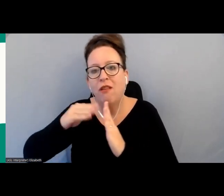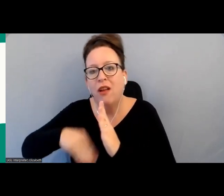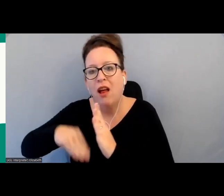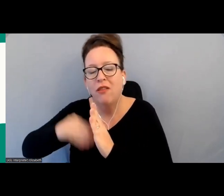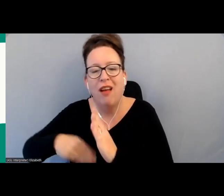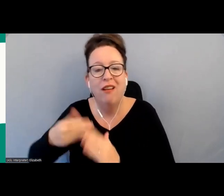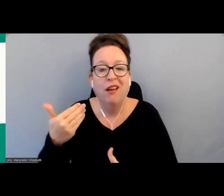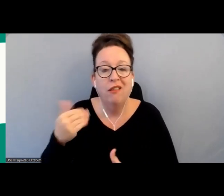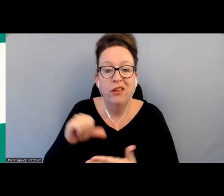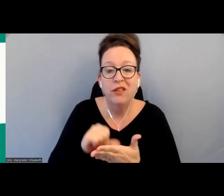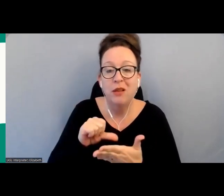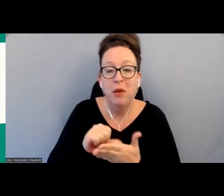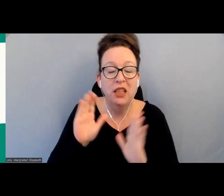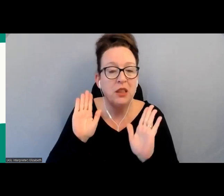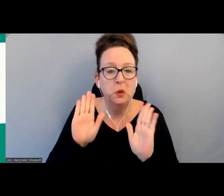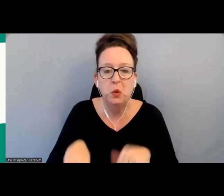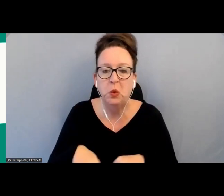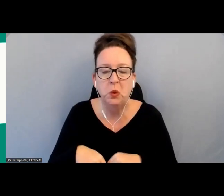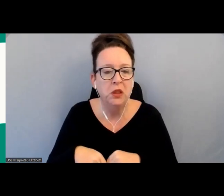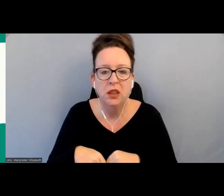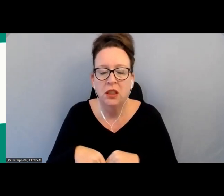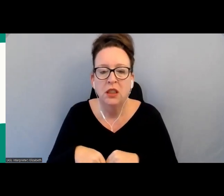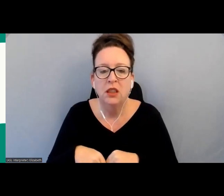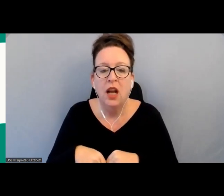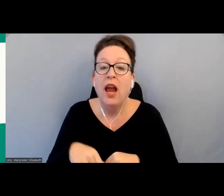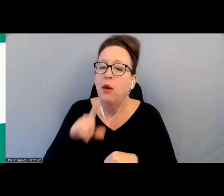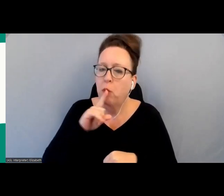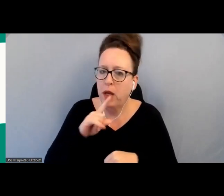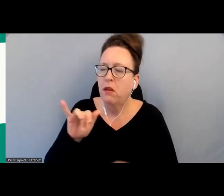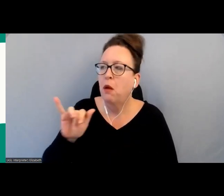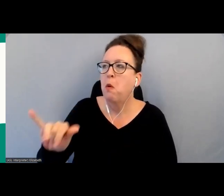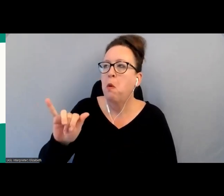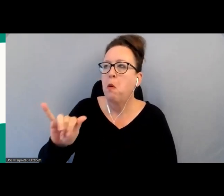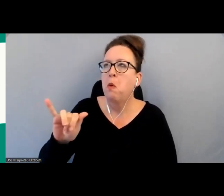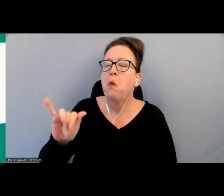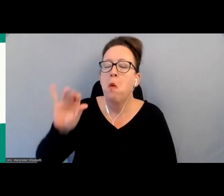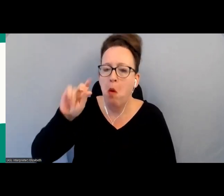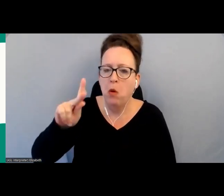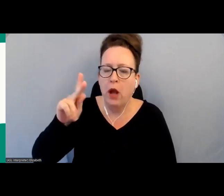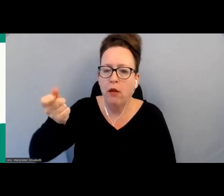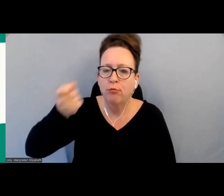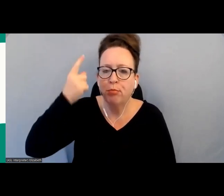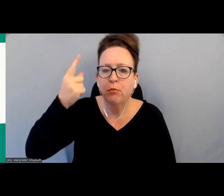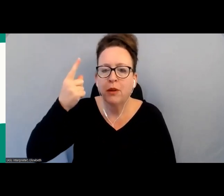of paperwork to get our service. And we really heard that and